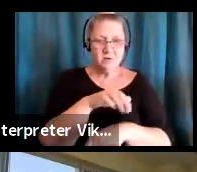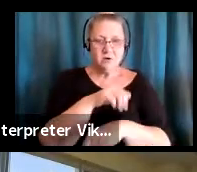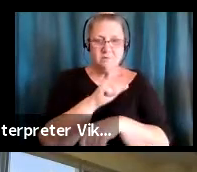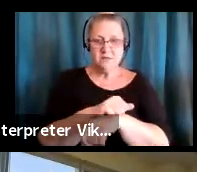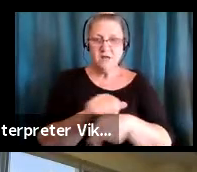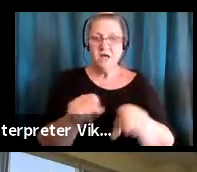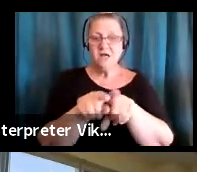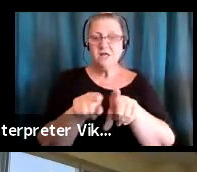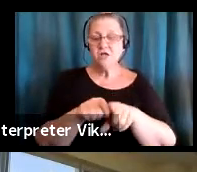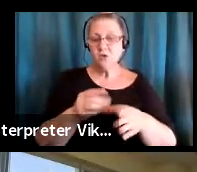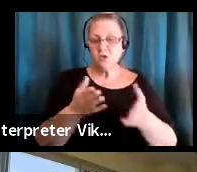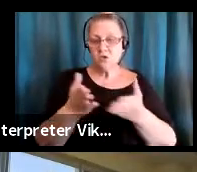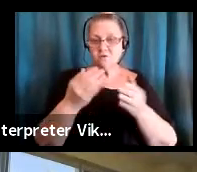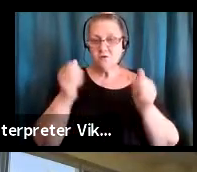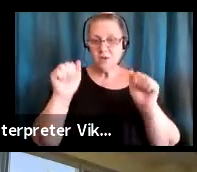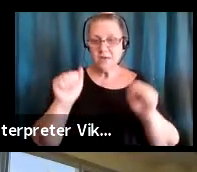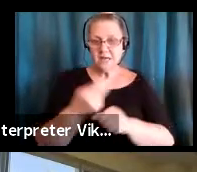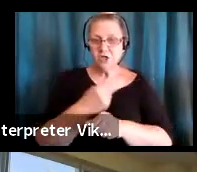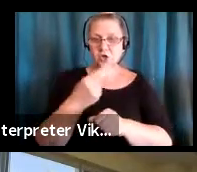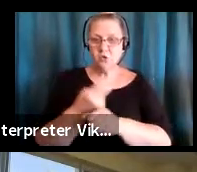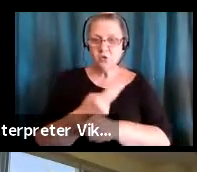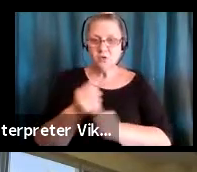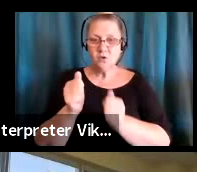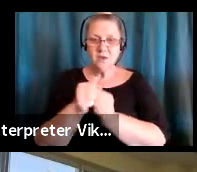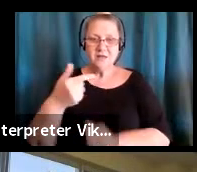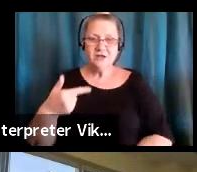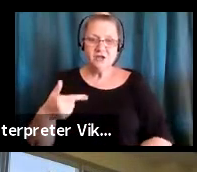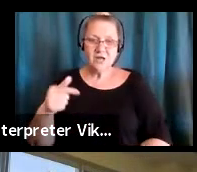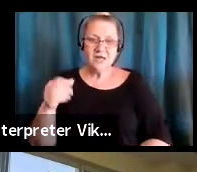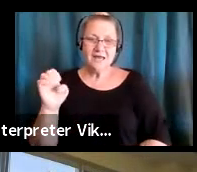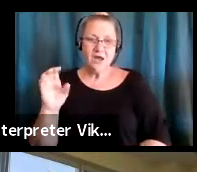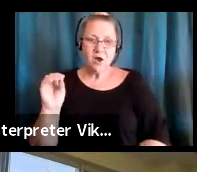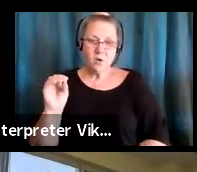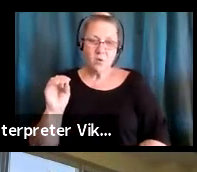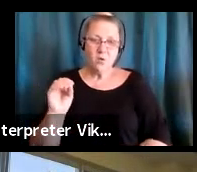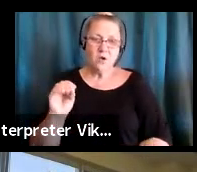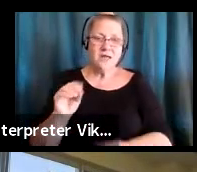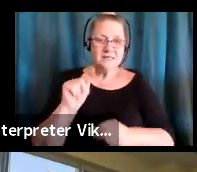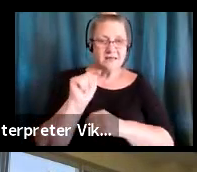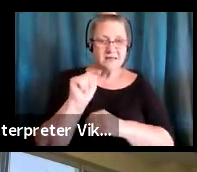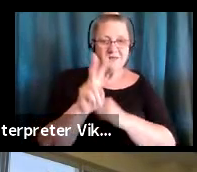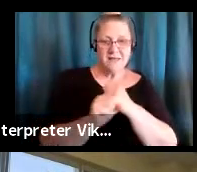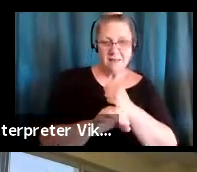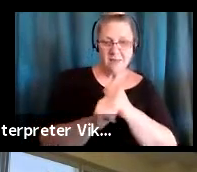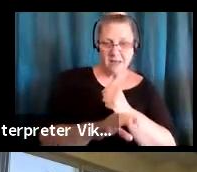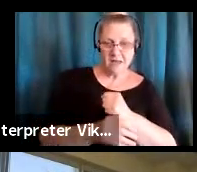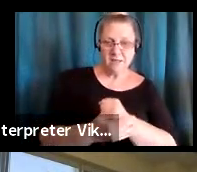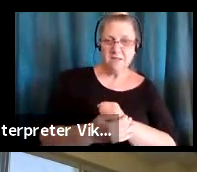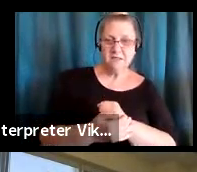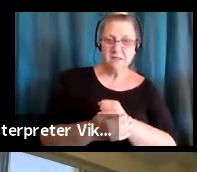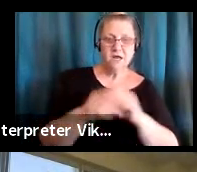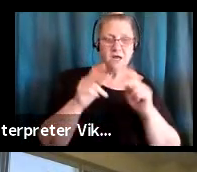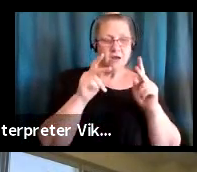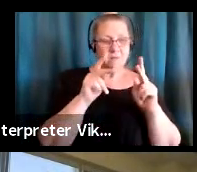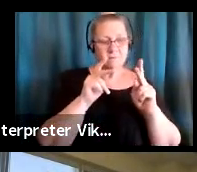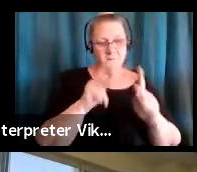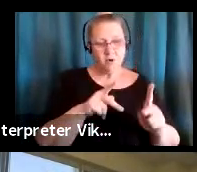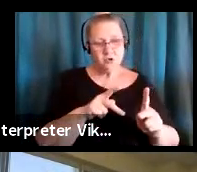we can wrap around with our GOTV campaign. So when we go to someone and they say, hey, you haven't been vaccinated, how